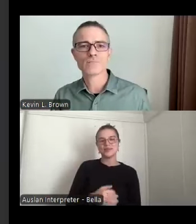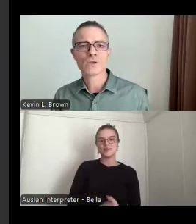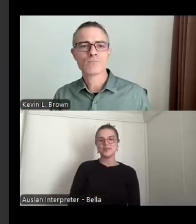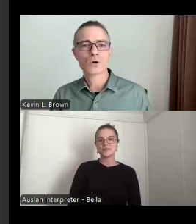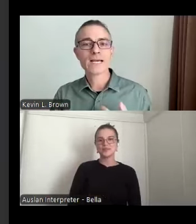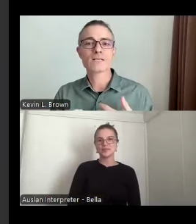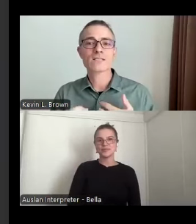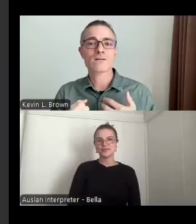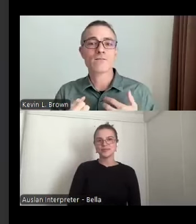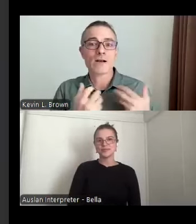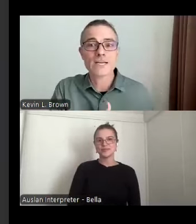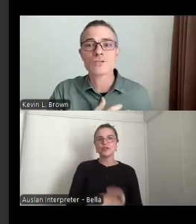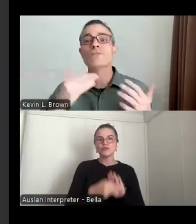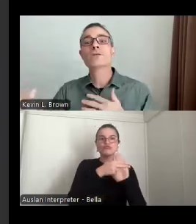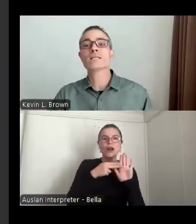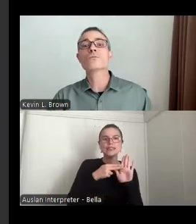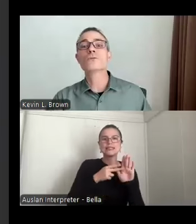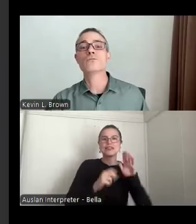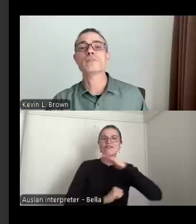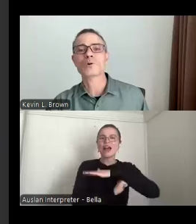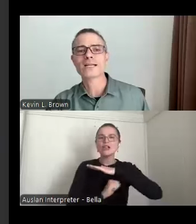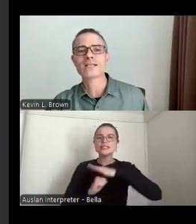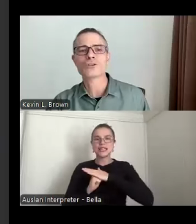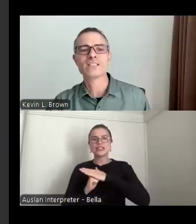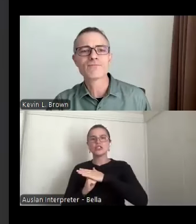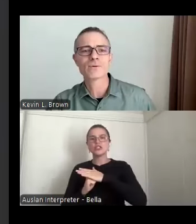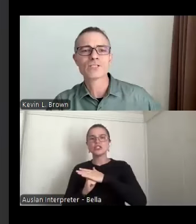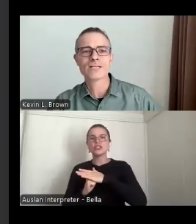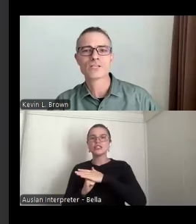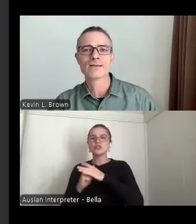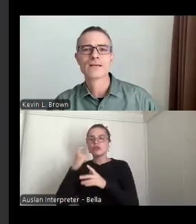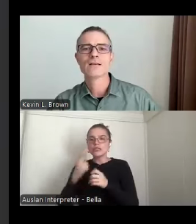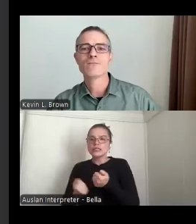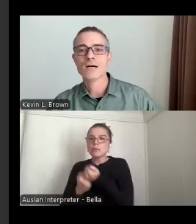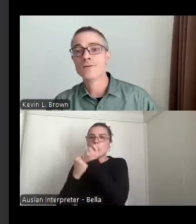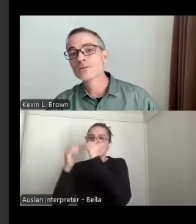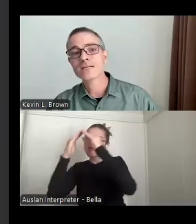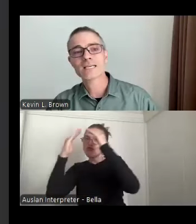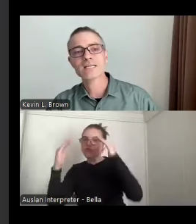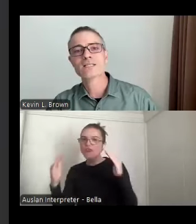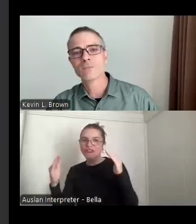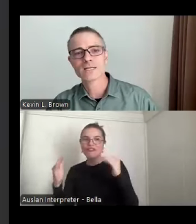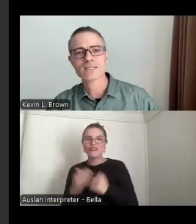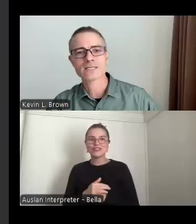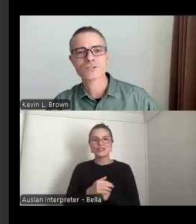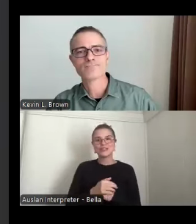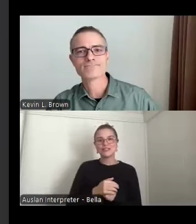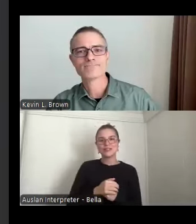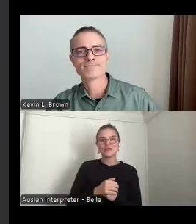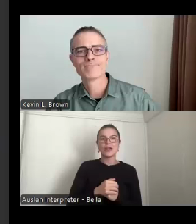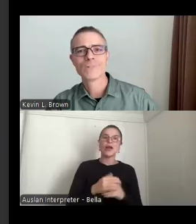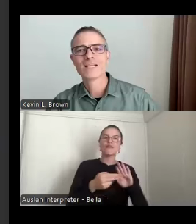realization. Brand is the foundation, fundraising the roof, and brand is your differentiation. Fundraising is the